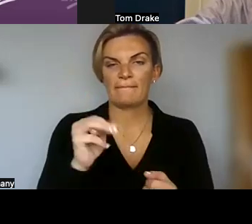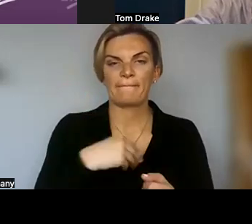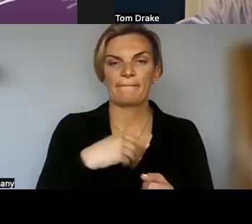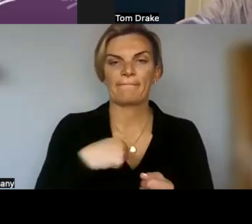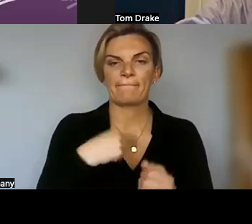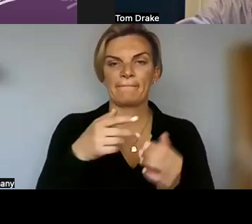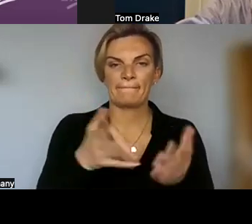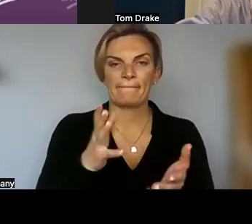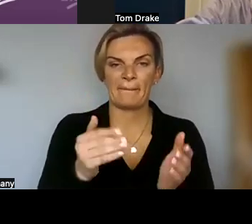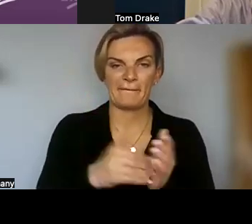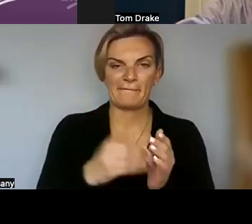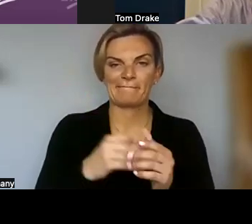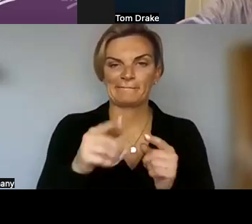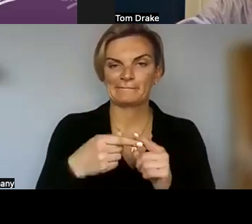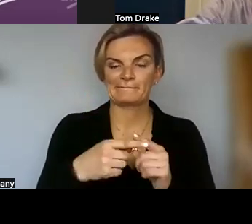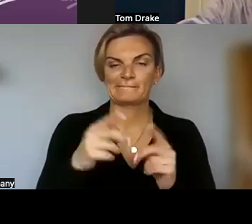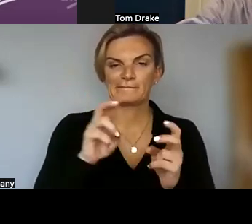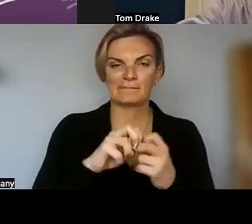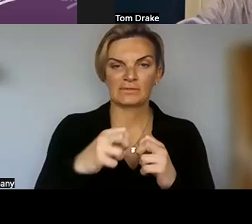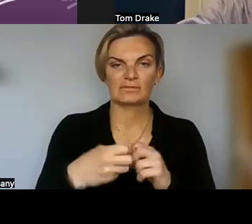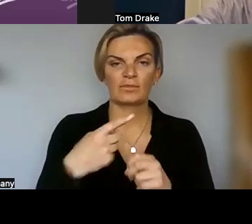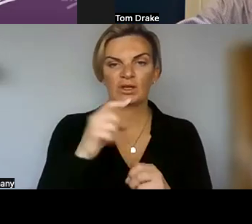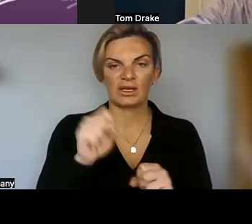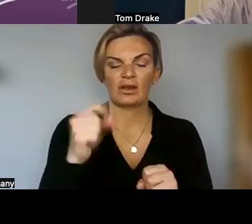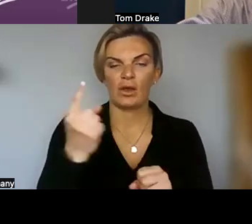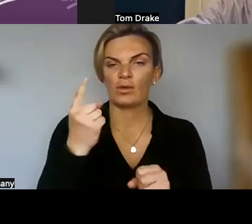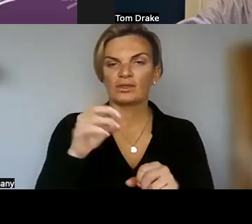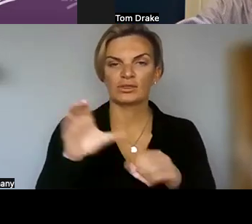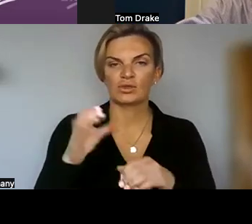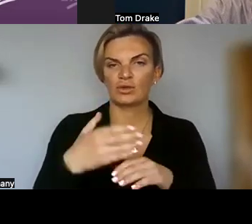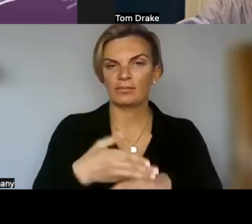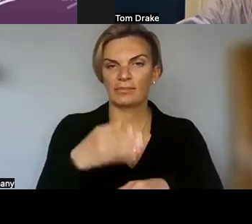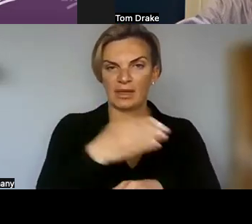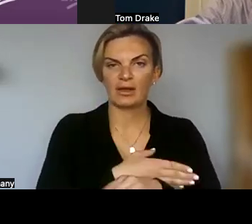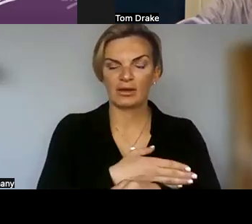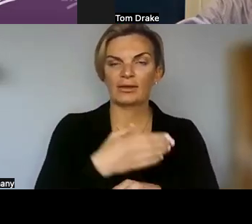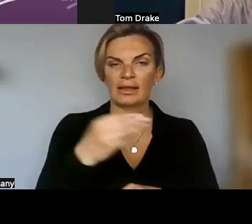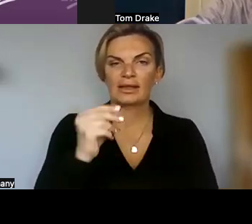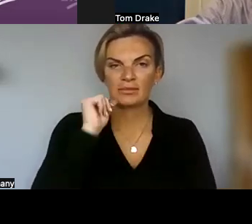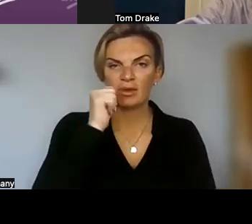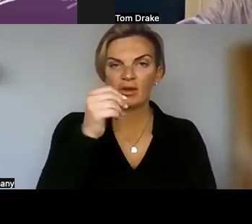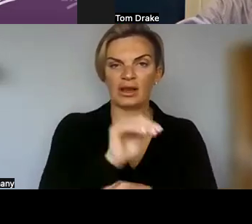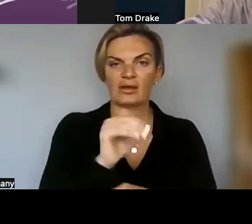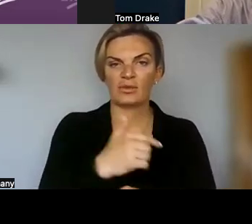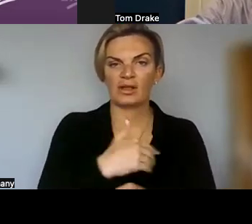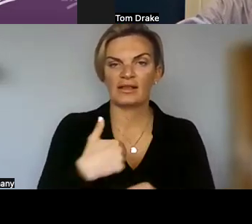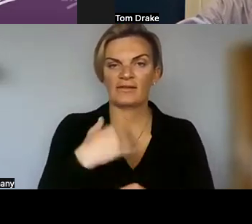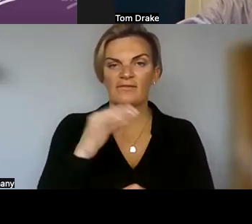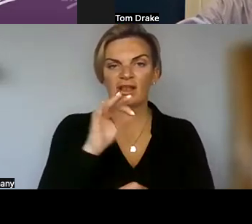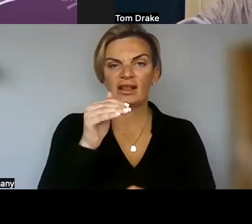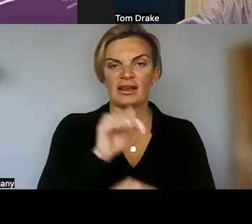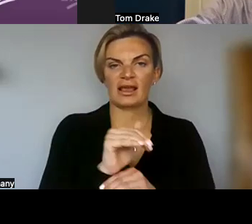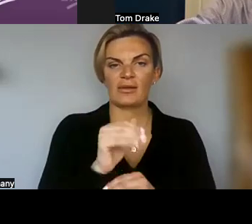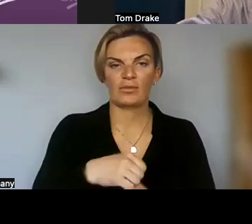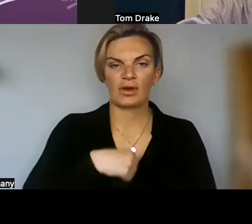about issues. I think we can always do better, and tomorrow night we have Friday Night Pride right